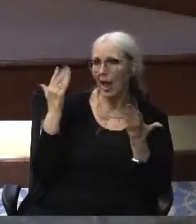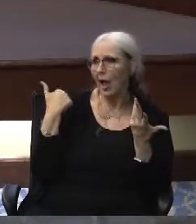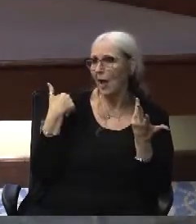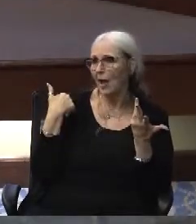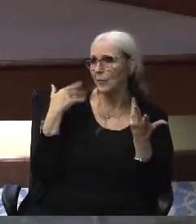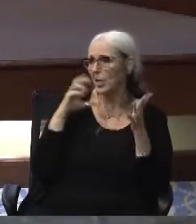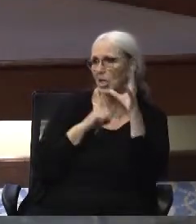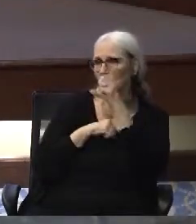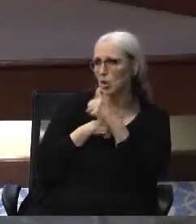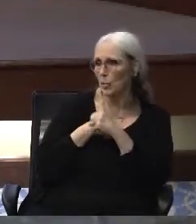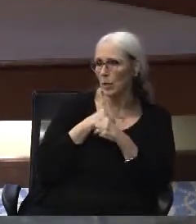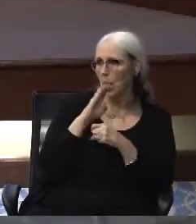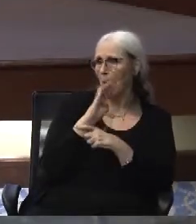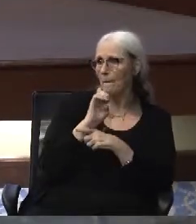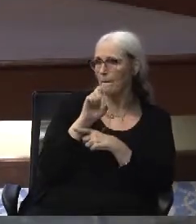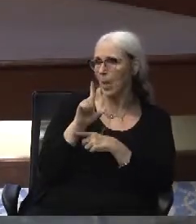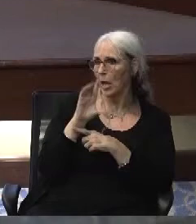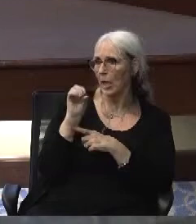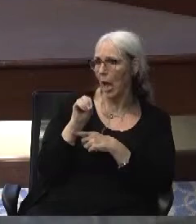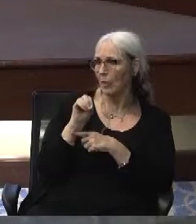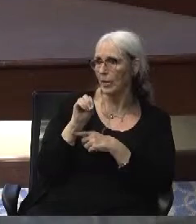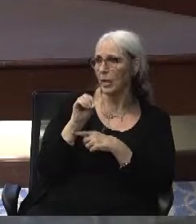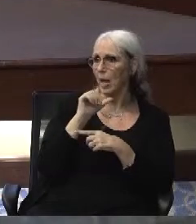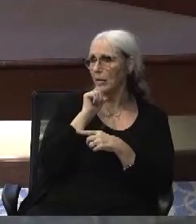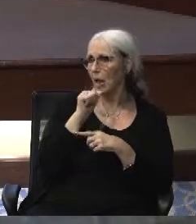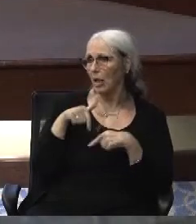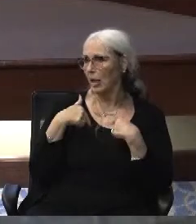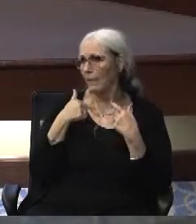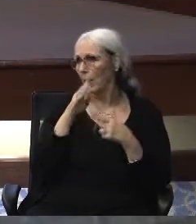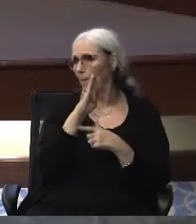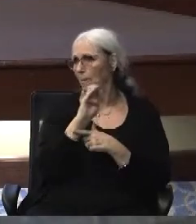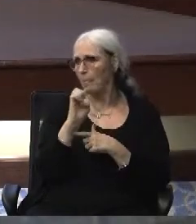I'm assuming it's Bell County. I'm not a Bell County resident, but